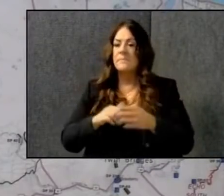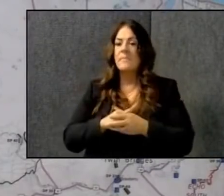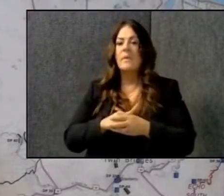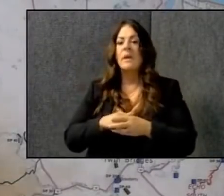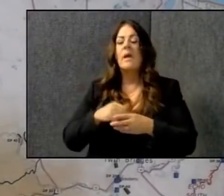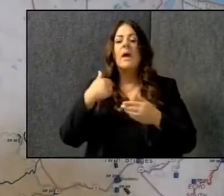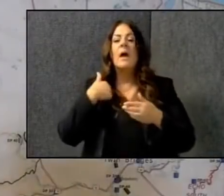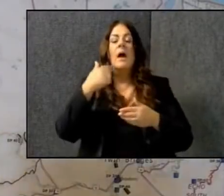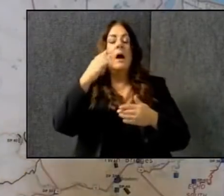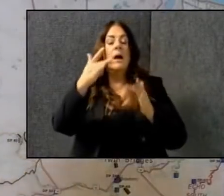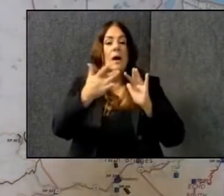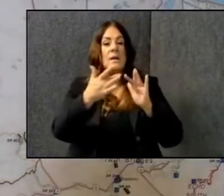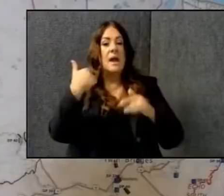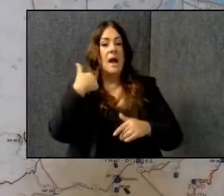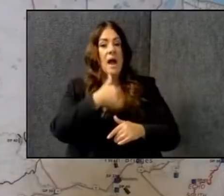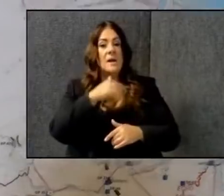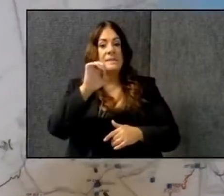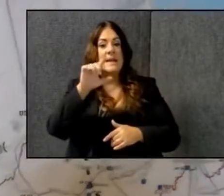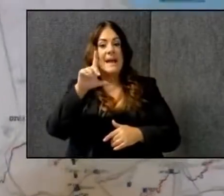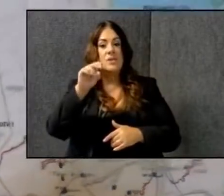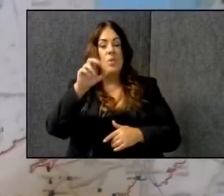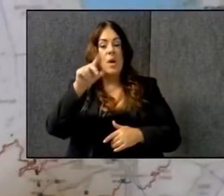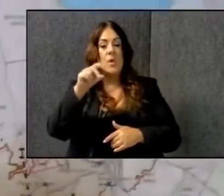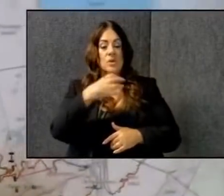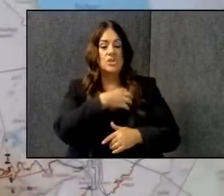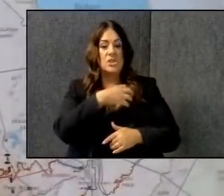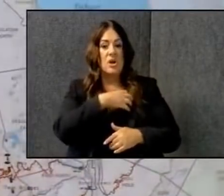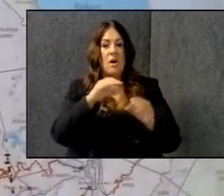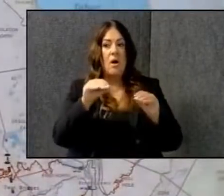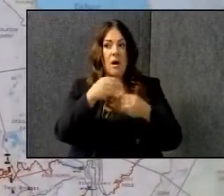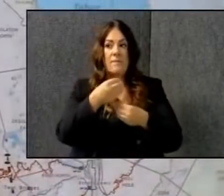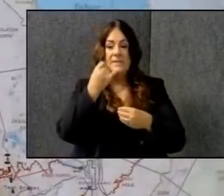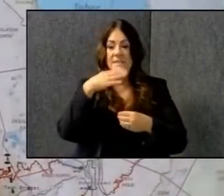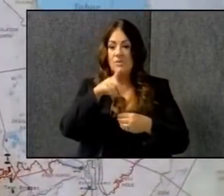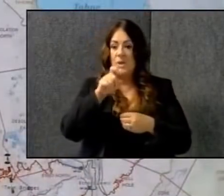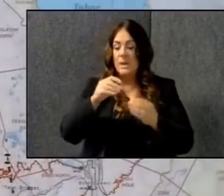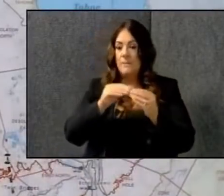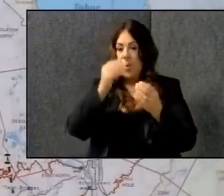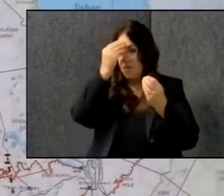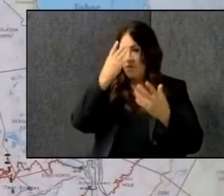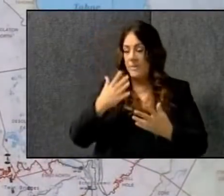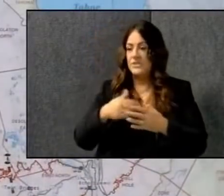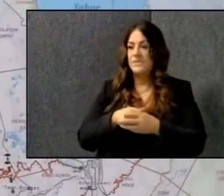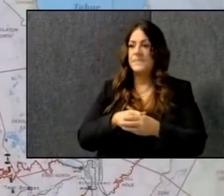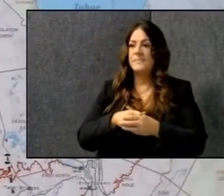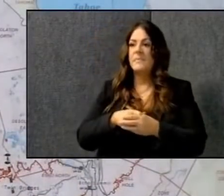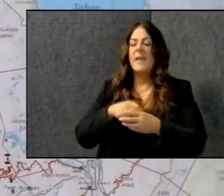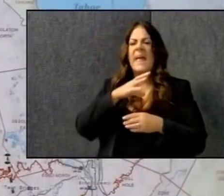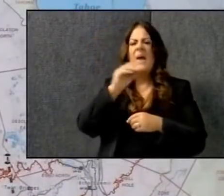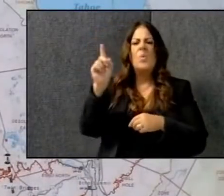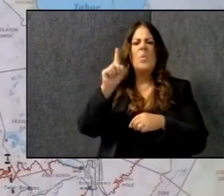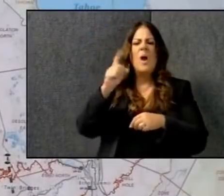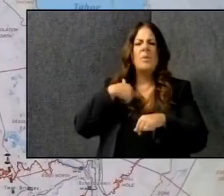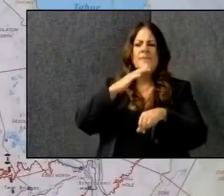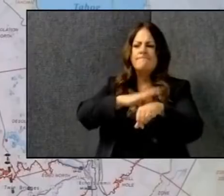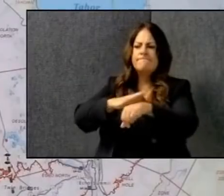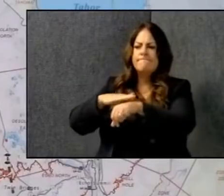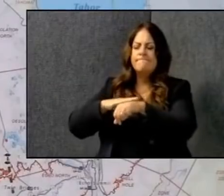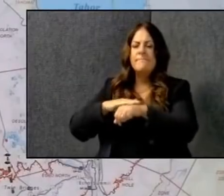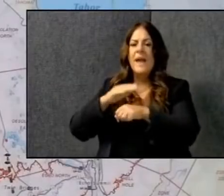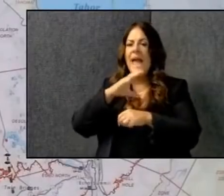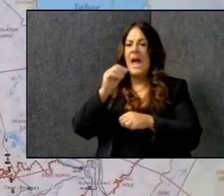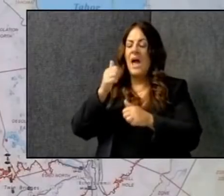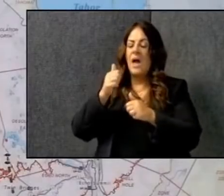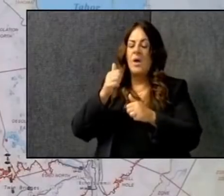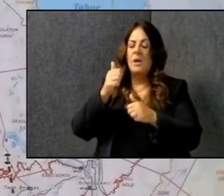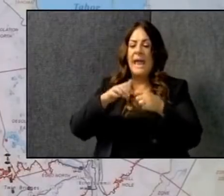El Dorado County Sheriff's Office for coordinating all the mutual aid for the patrols in the warning and mandatory